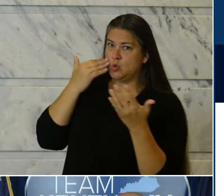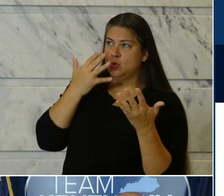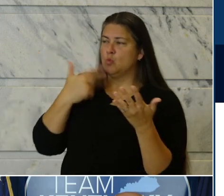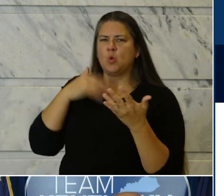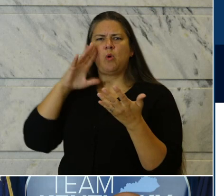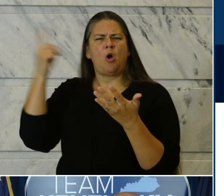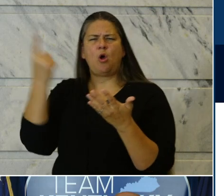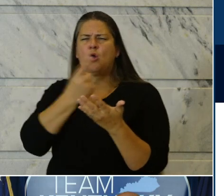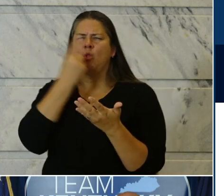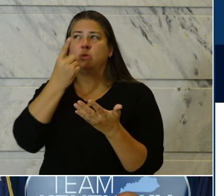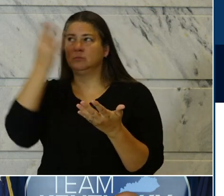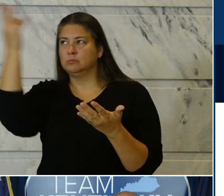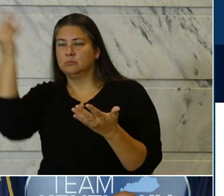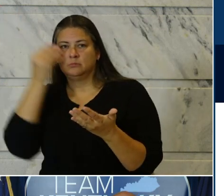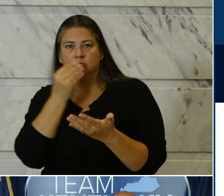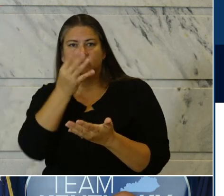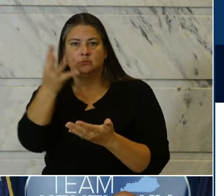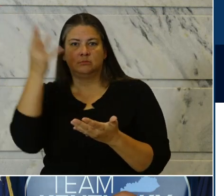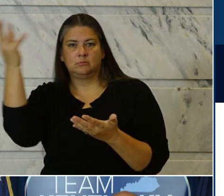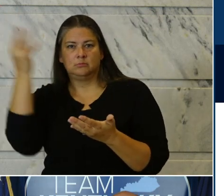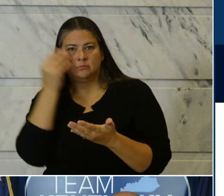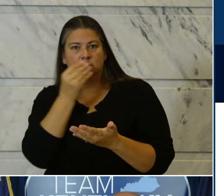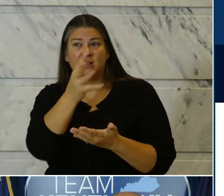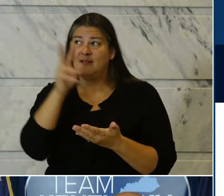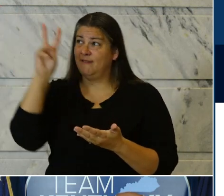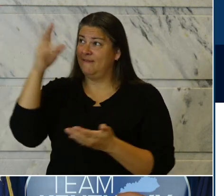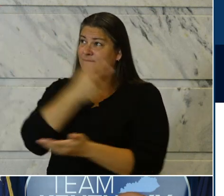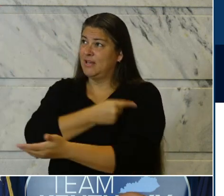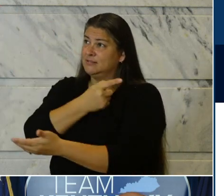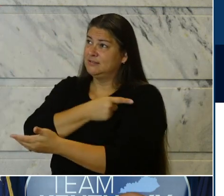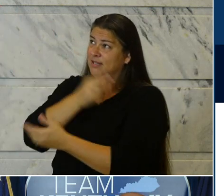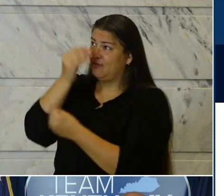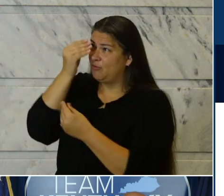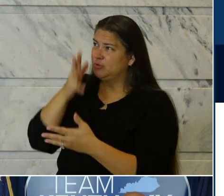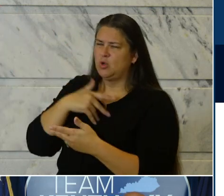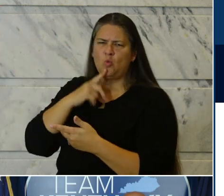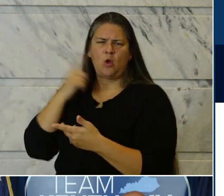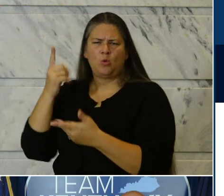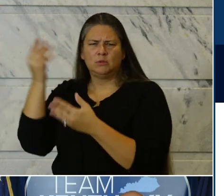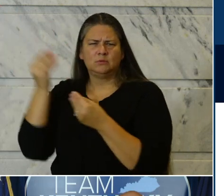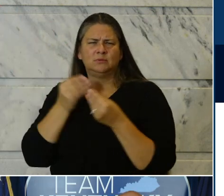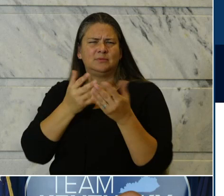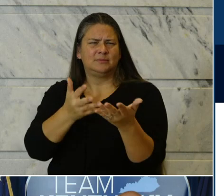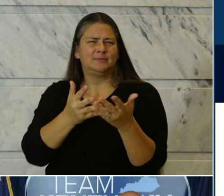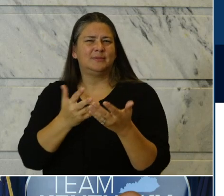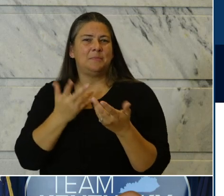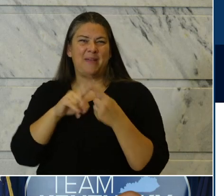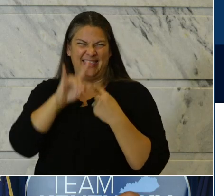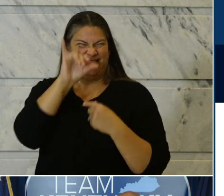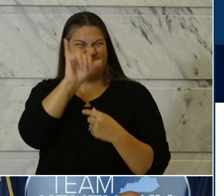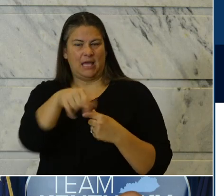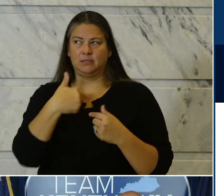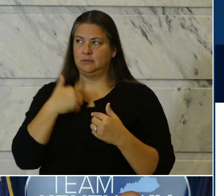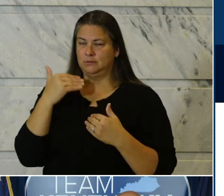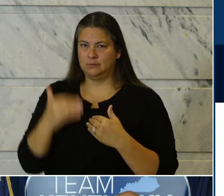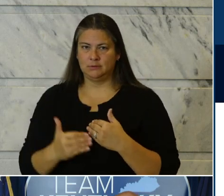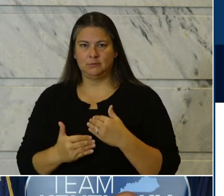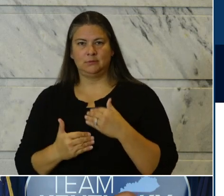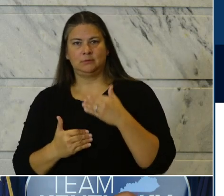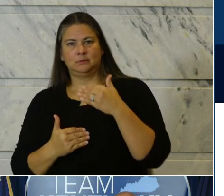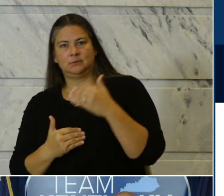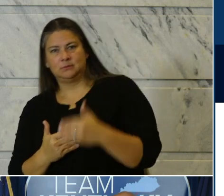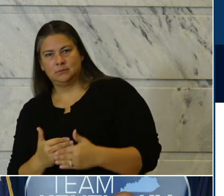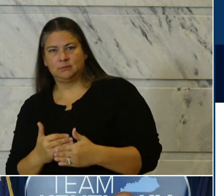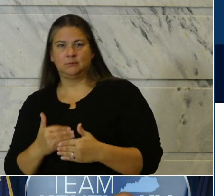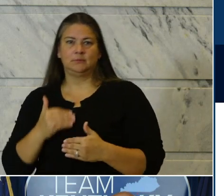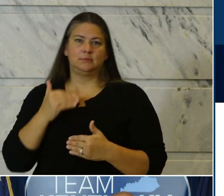on vaccination plans, which we're actively working on too. But until then, we've got to wear masks. We have to physically distance